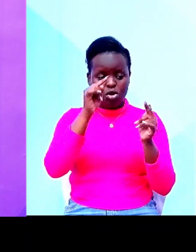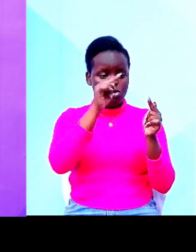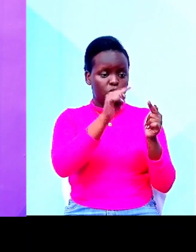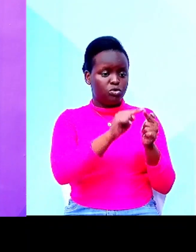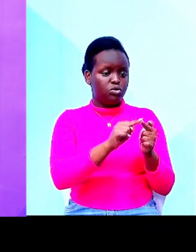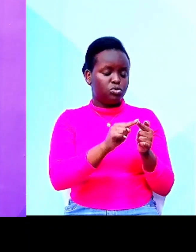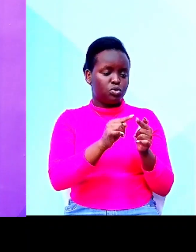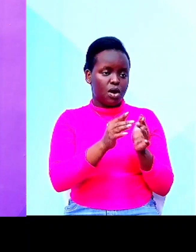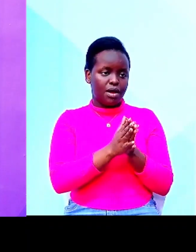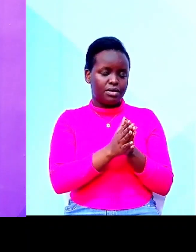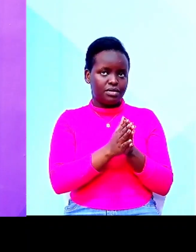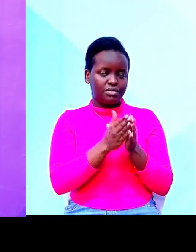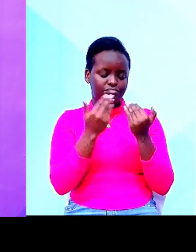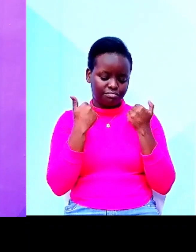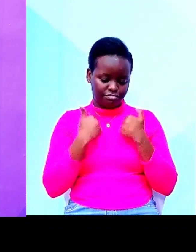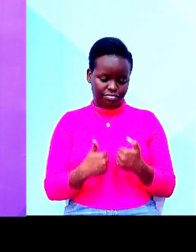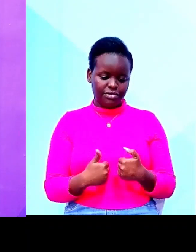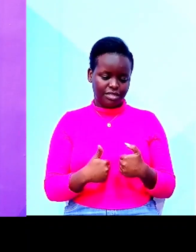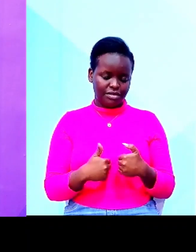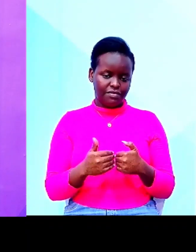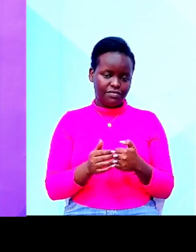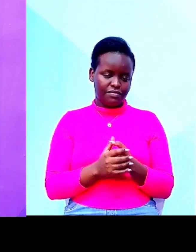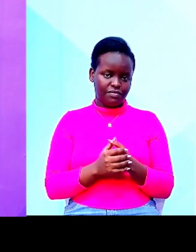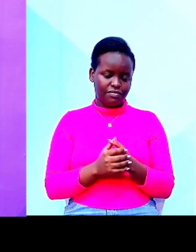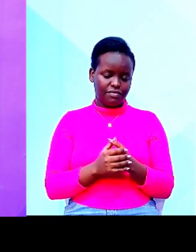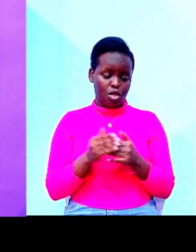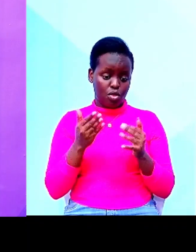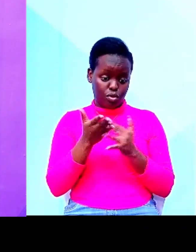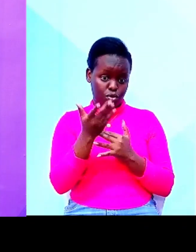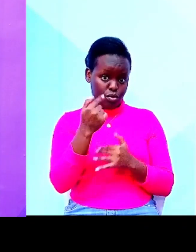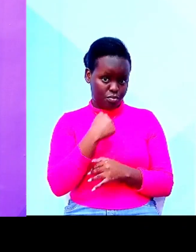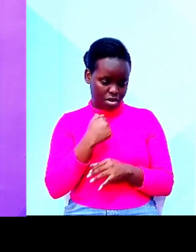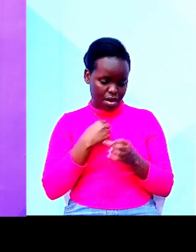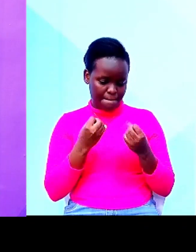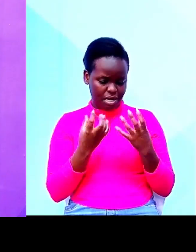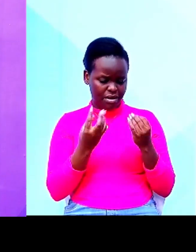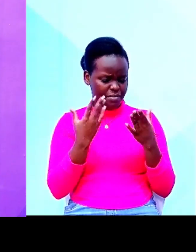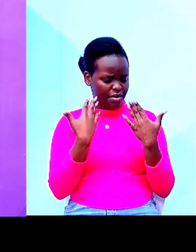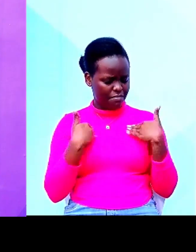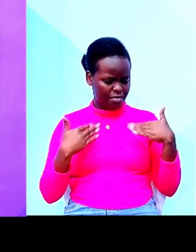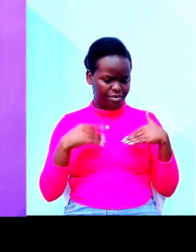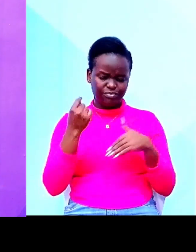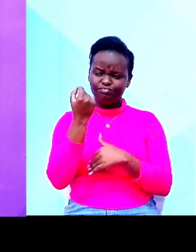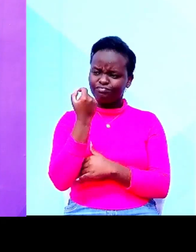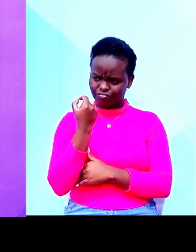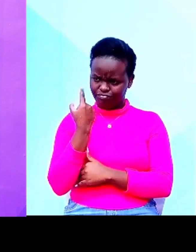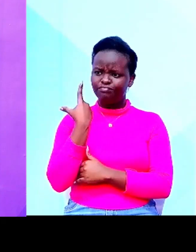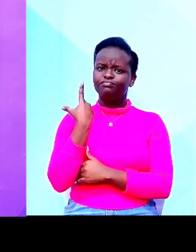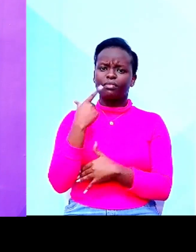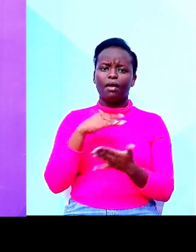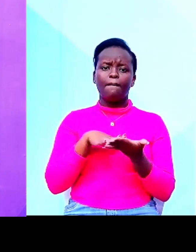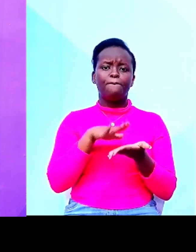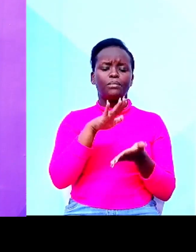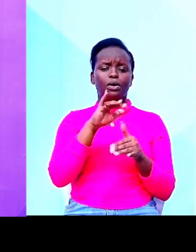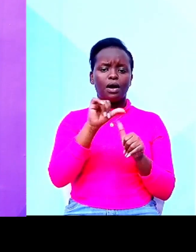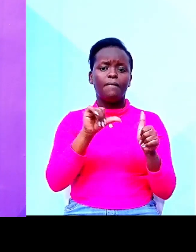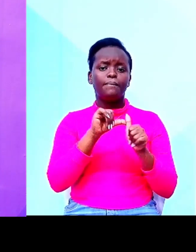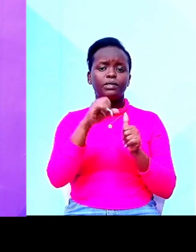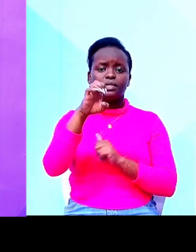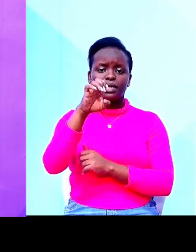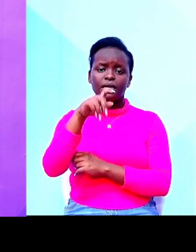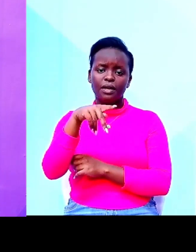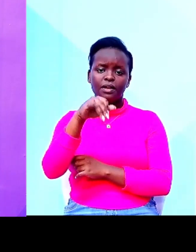and I am proud that through me so many people have understood more about